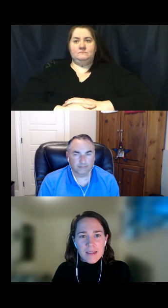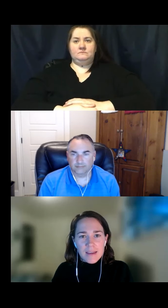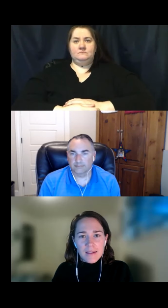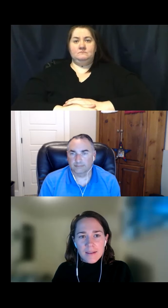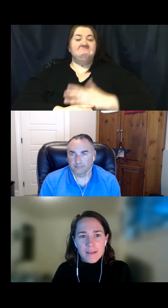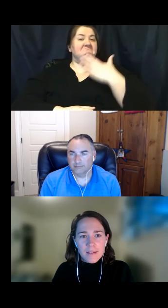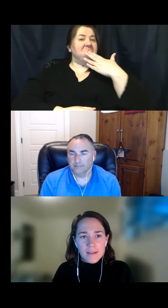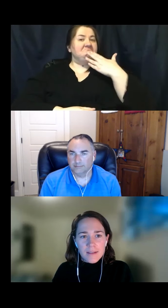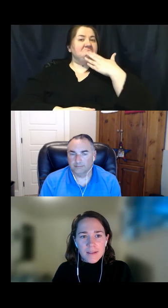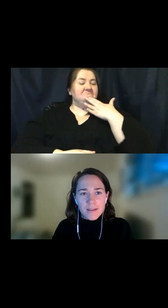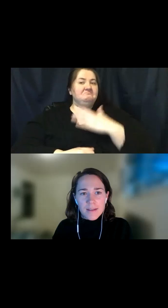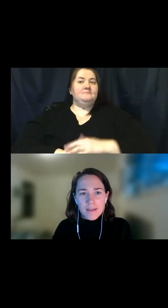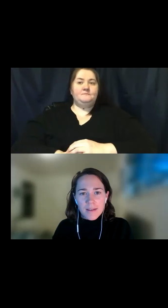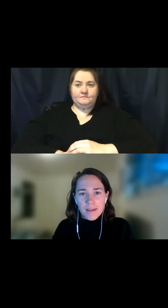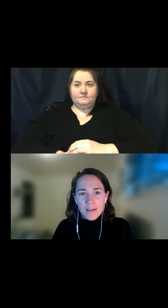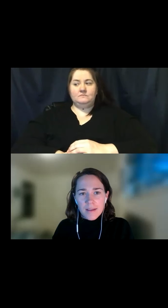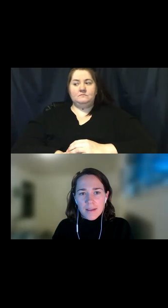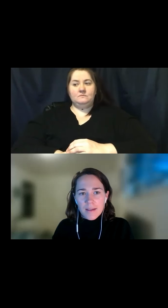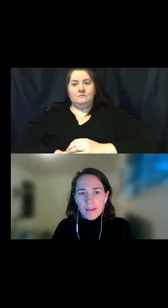Thanks, Danny. Mm-hmm.